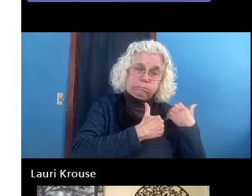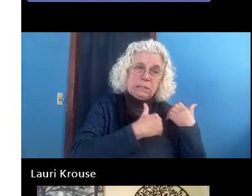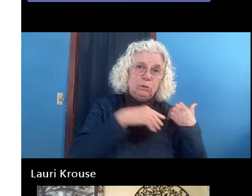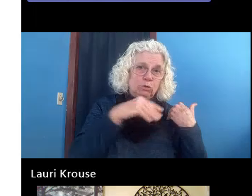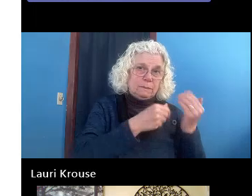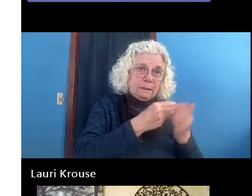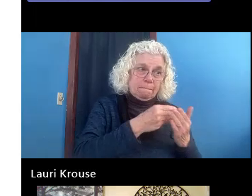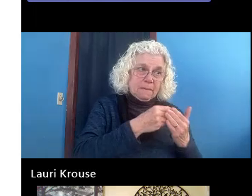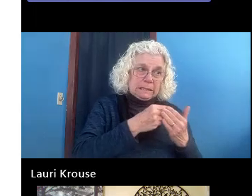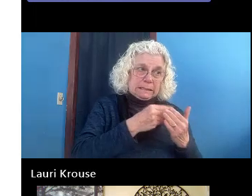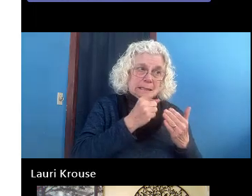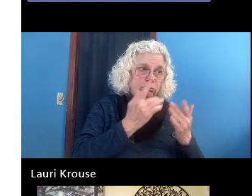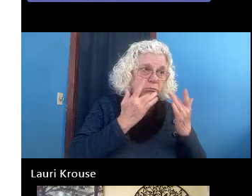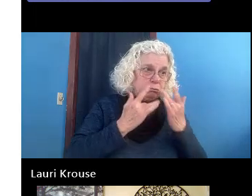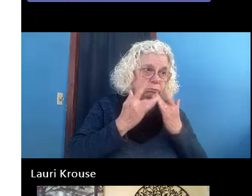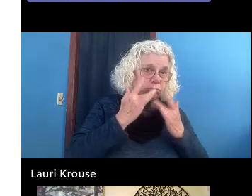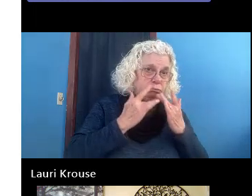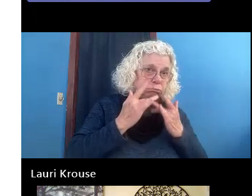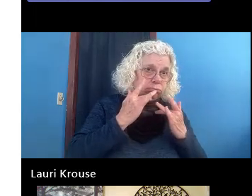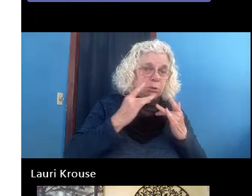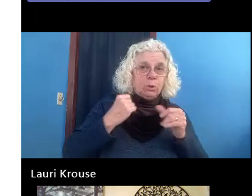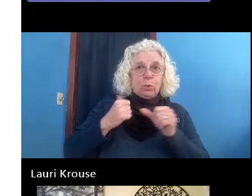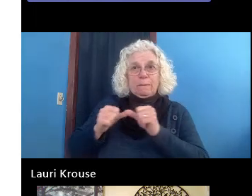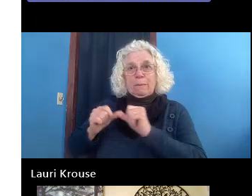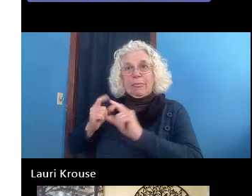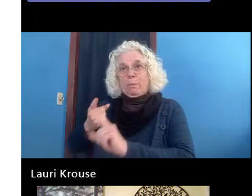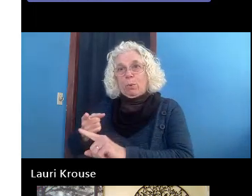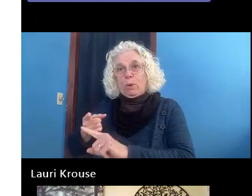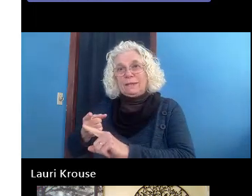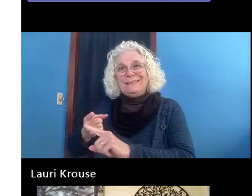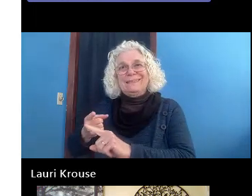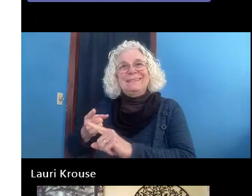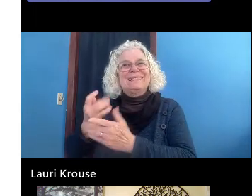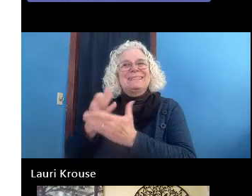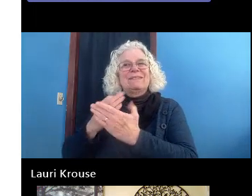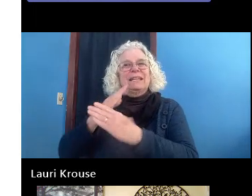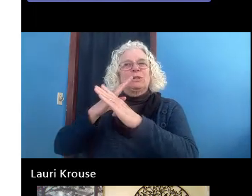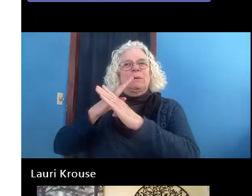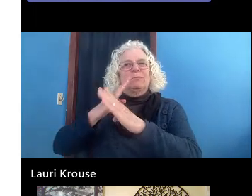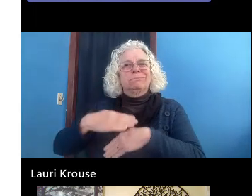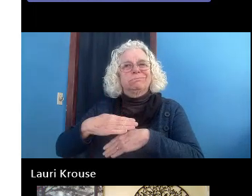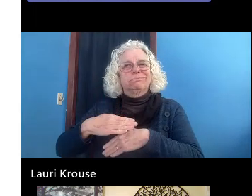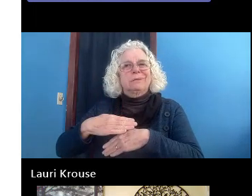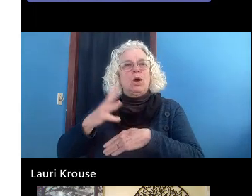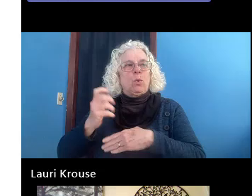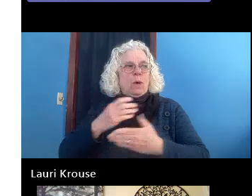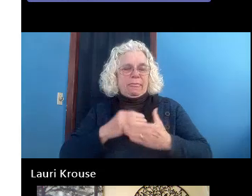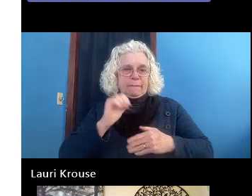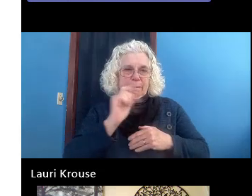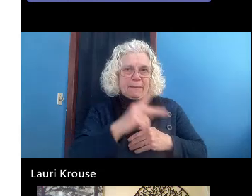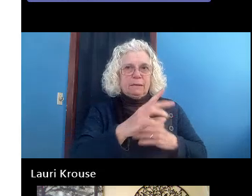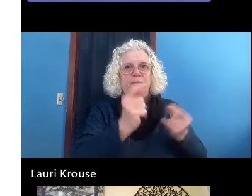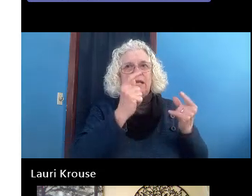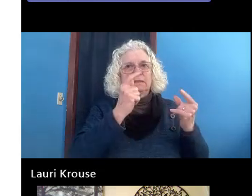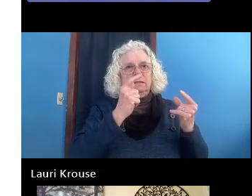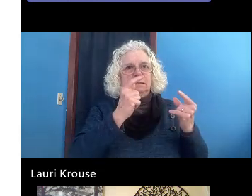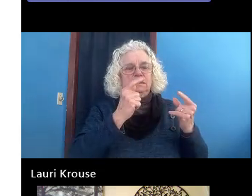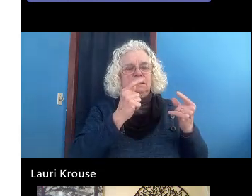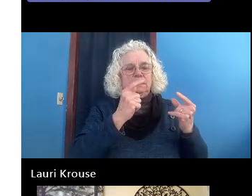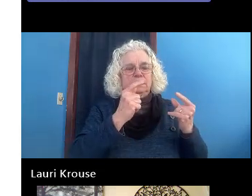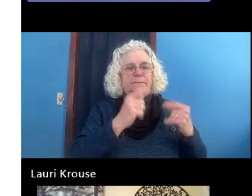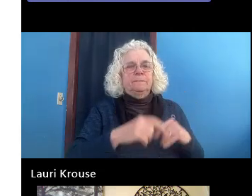that, going back to the mission of overcoming these financial barriers, that money is back in your account. So,